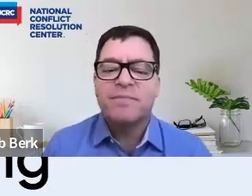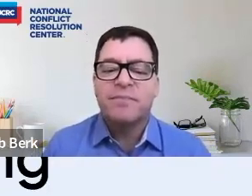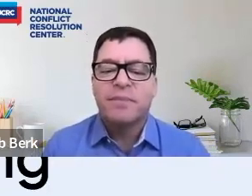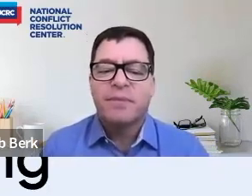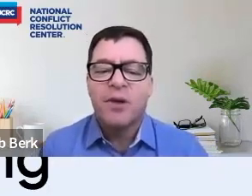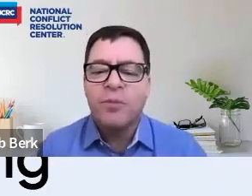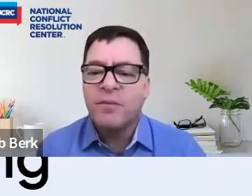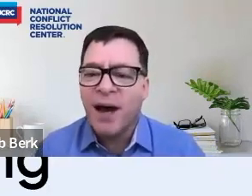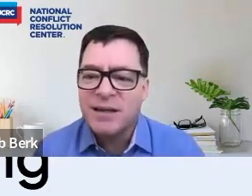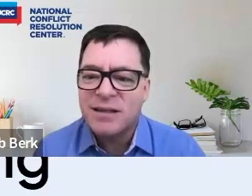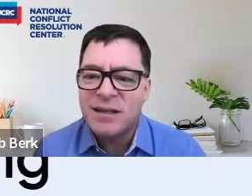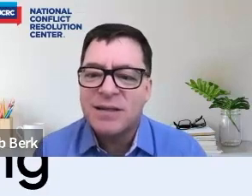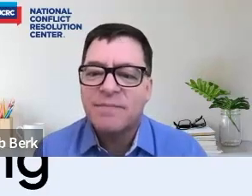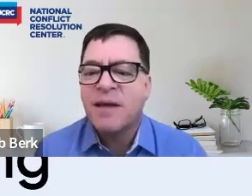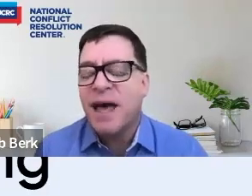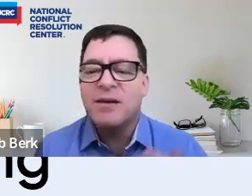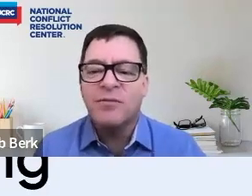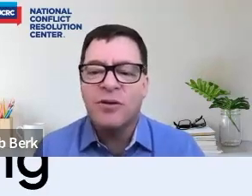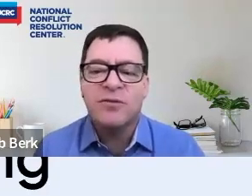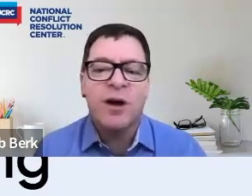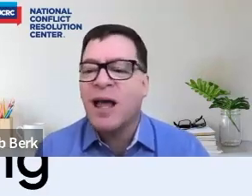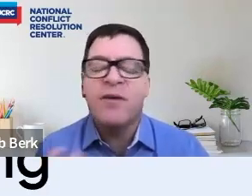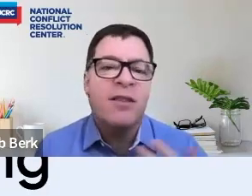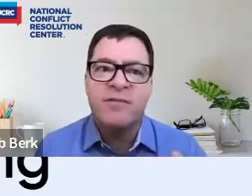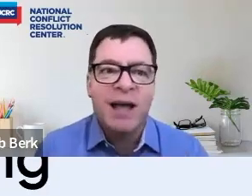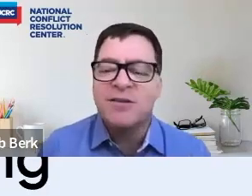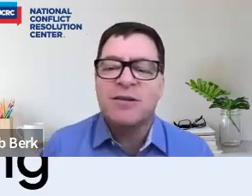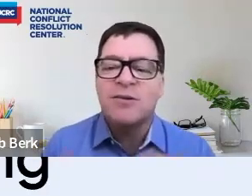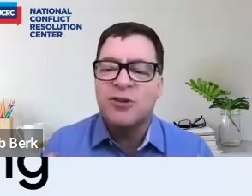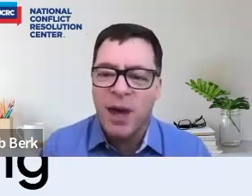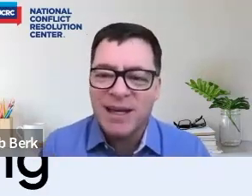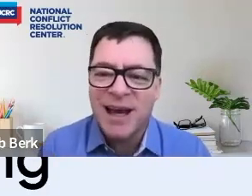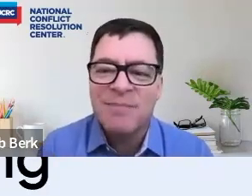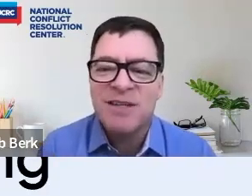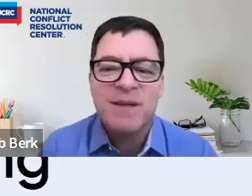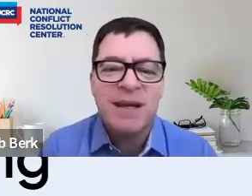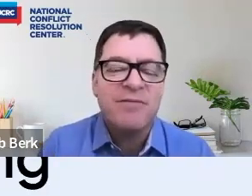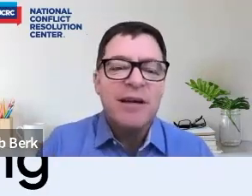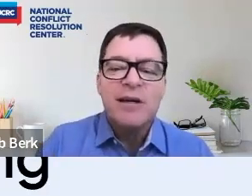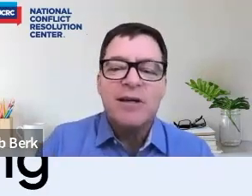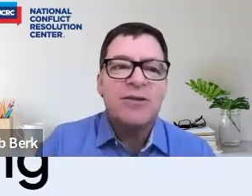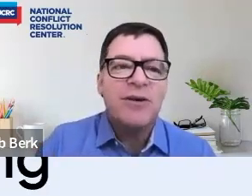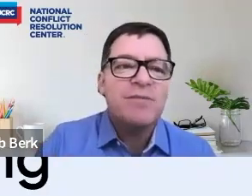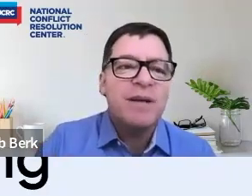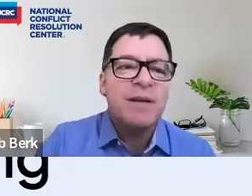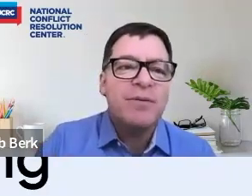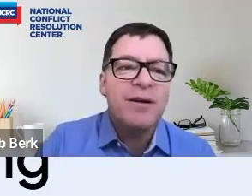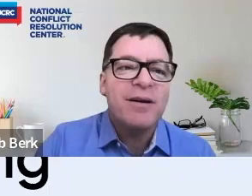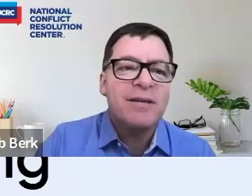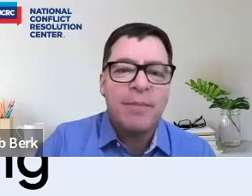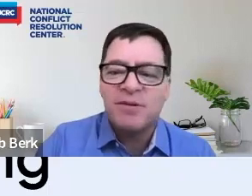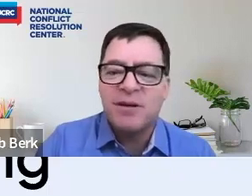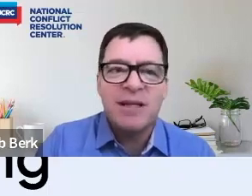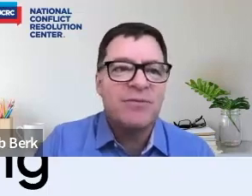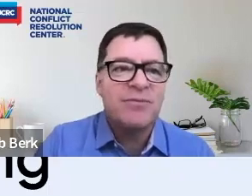acceptance, open-mindedness, and then, of course, we all have other values. There are so many to speak of. So as people are